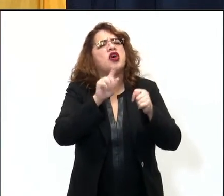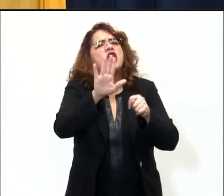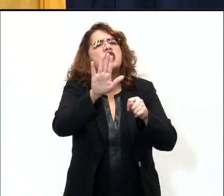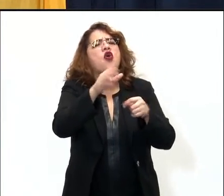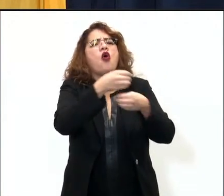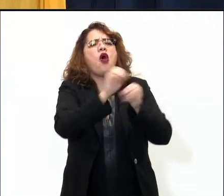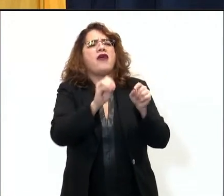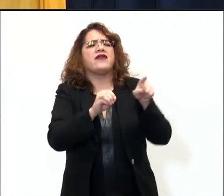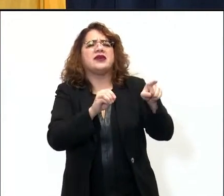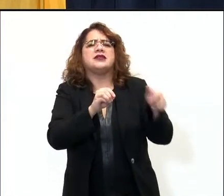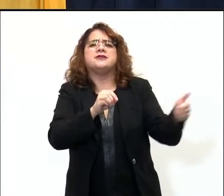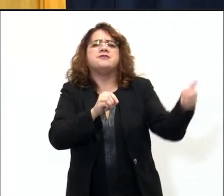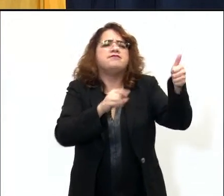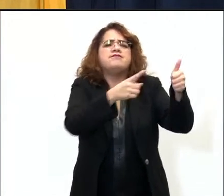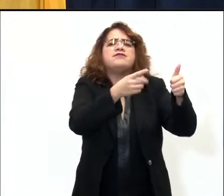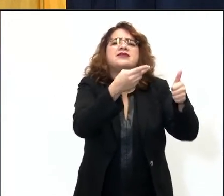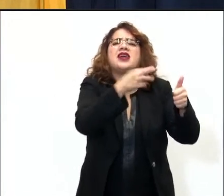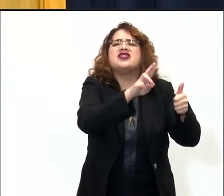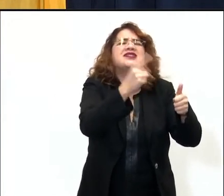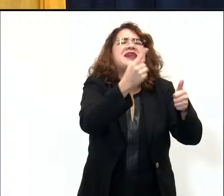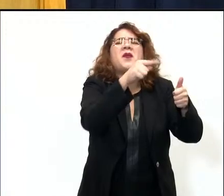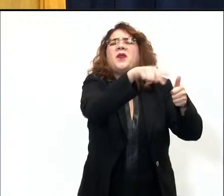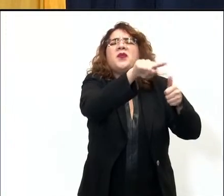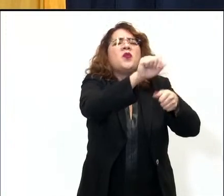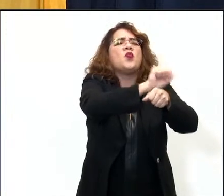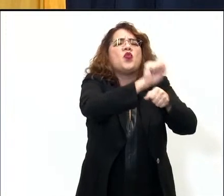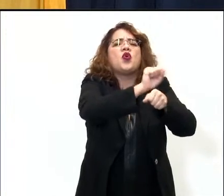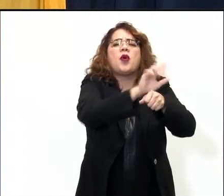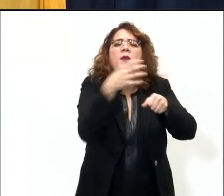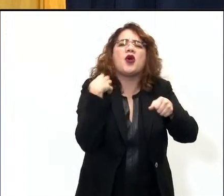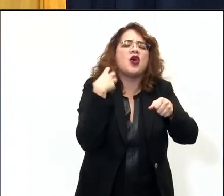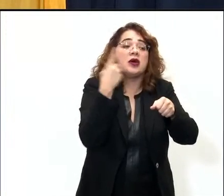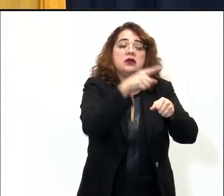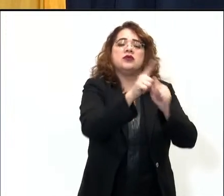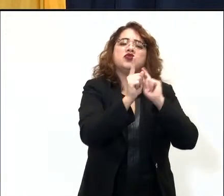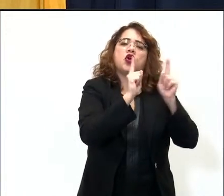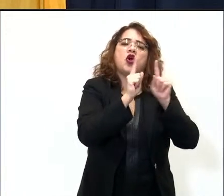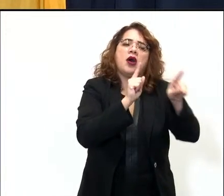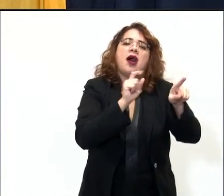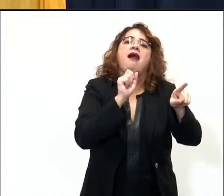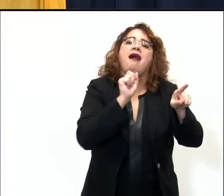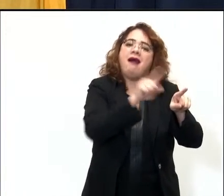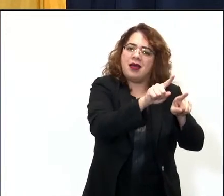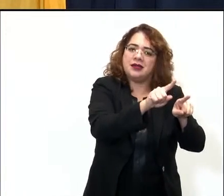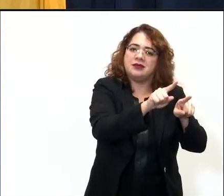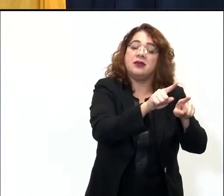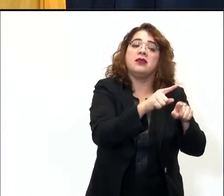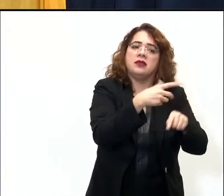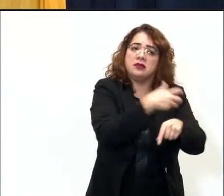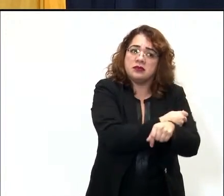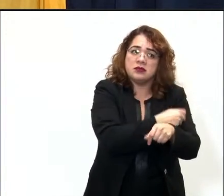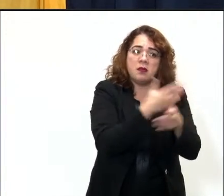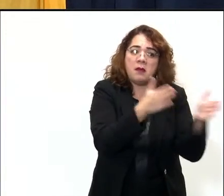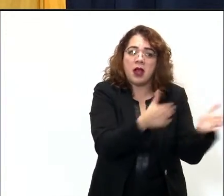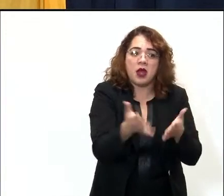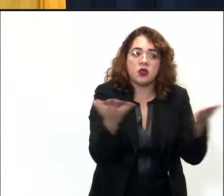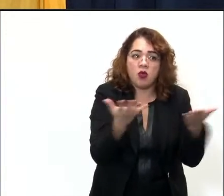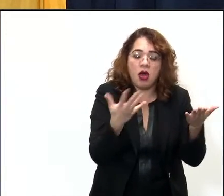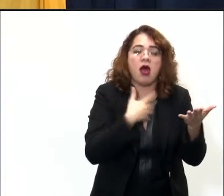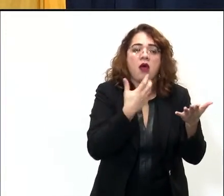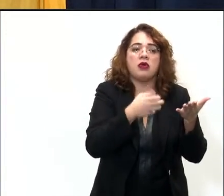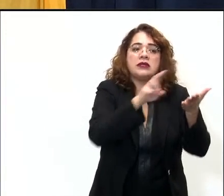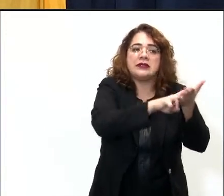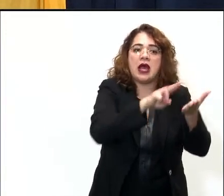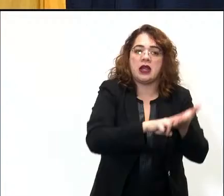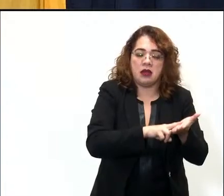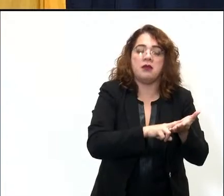and see when they're going to vaccinate you, because really it's the place of work that's supposed to do the vaccination. But we also understand that we're not going to leave any person